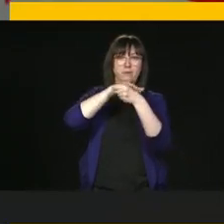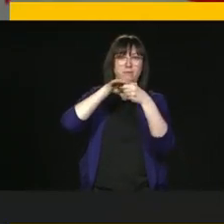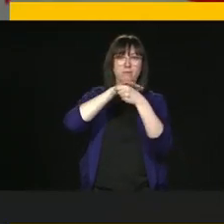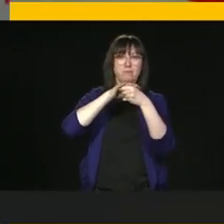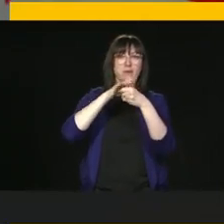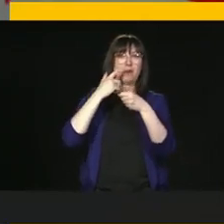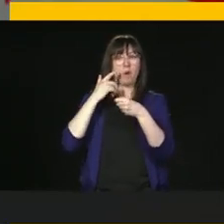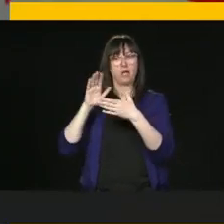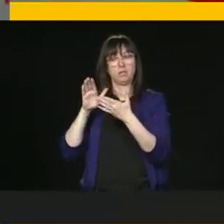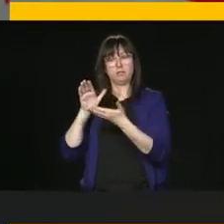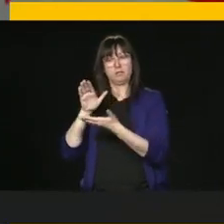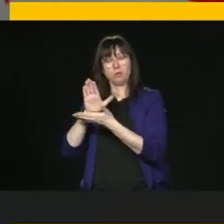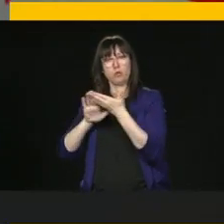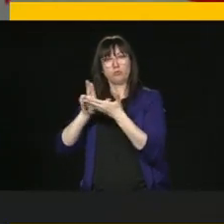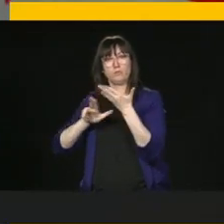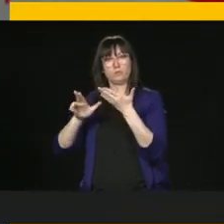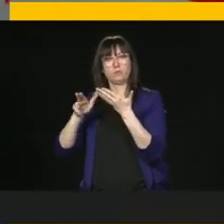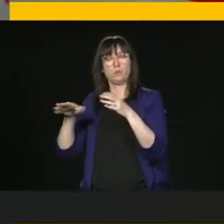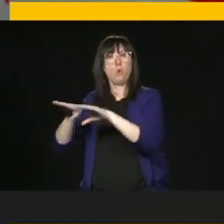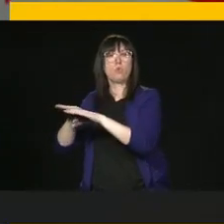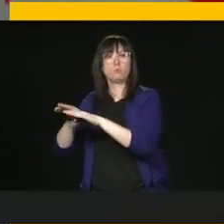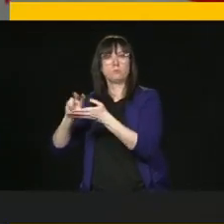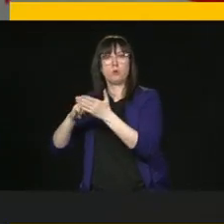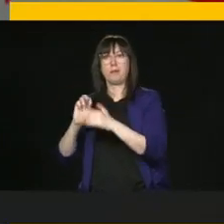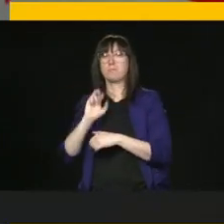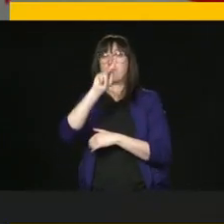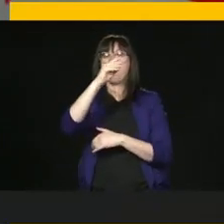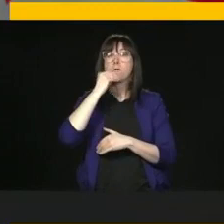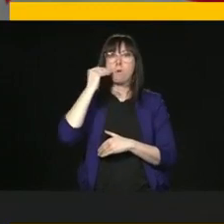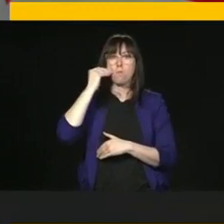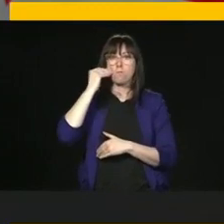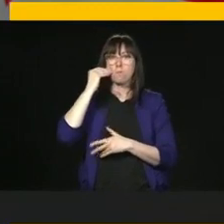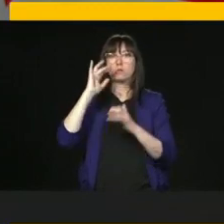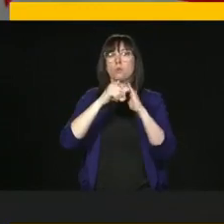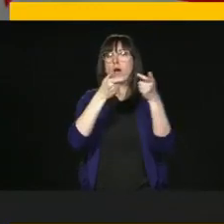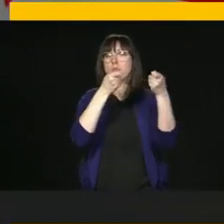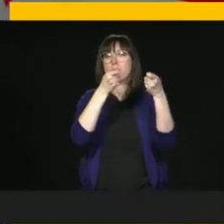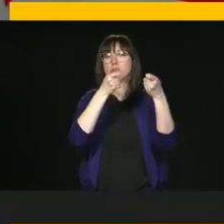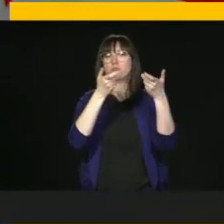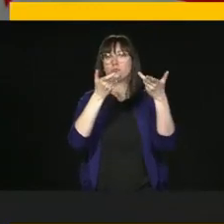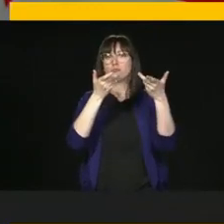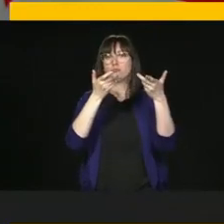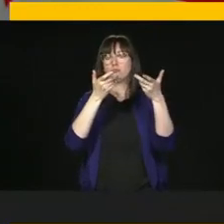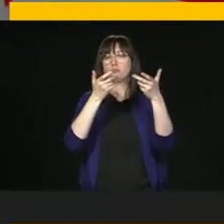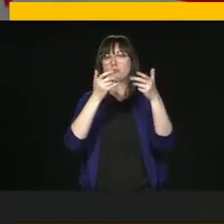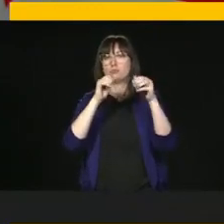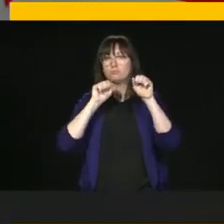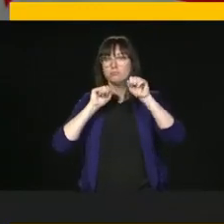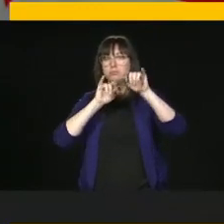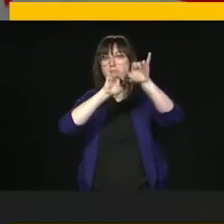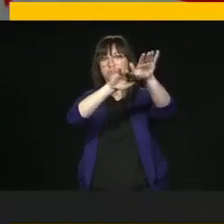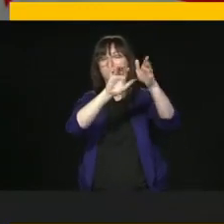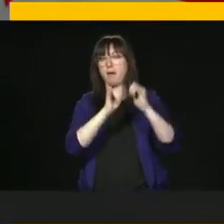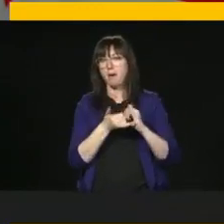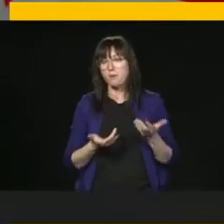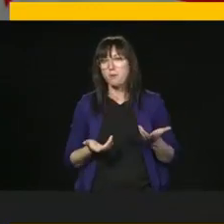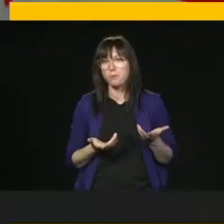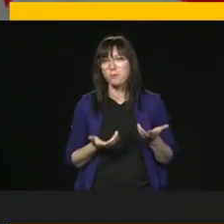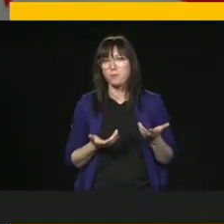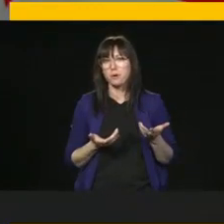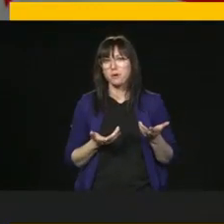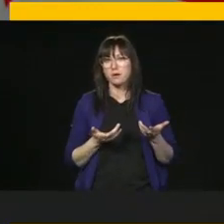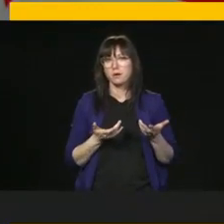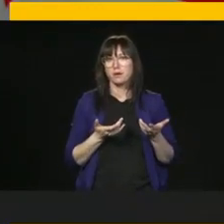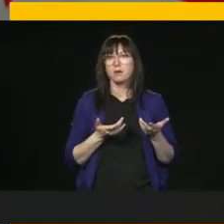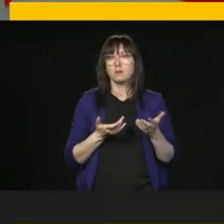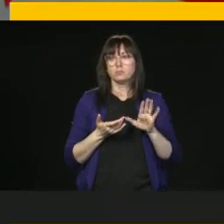measures are just to cope with the influx as well by reducing the numbers of other people maybe coming into